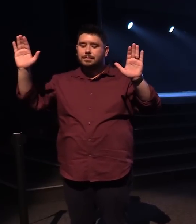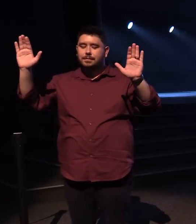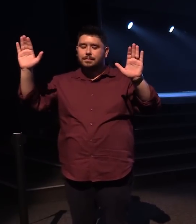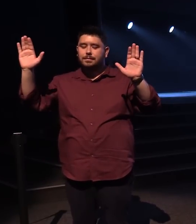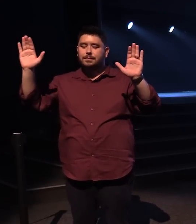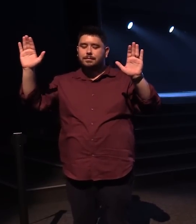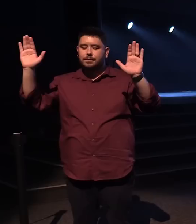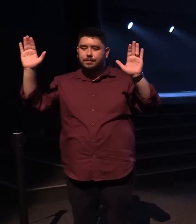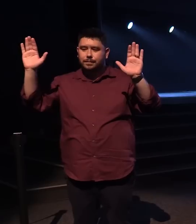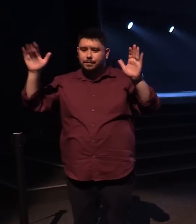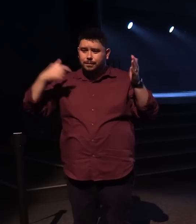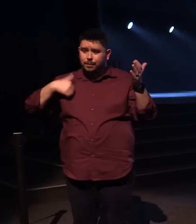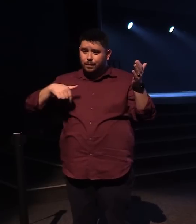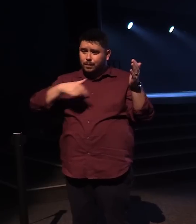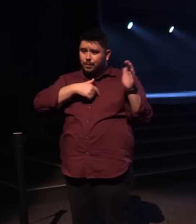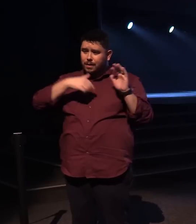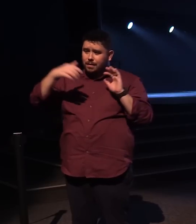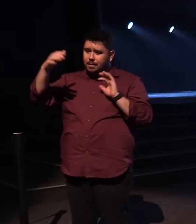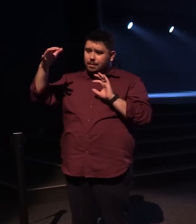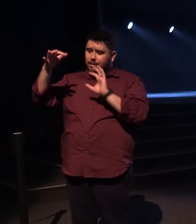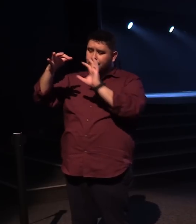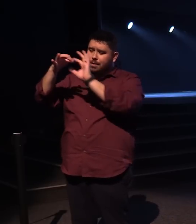We belong to you.